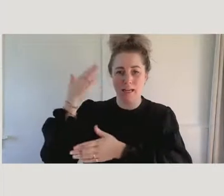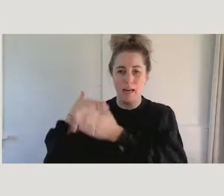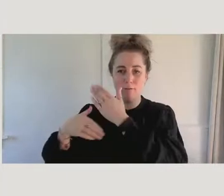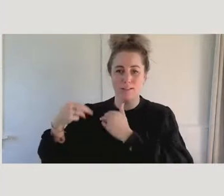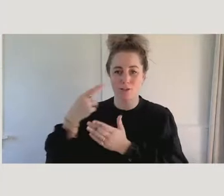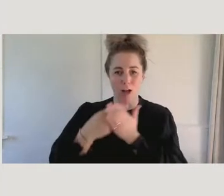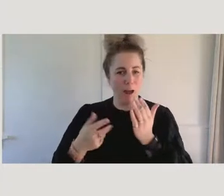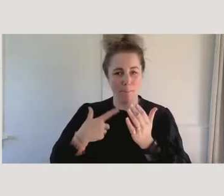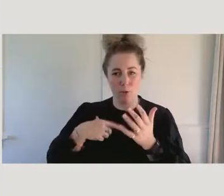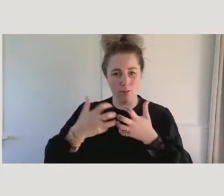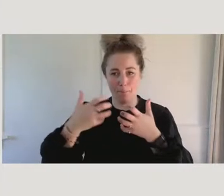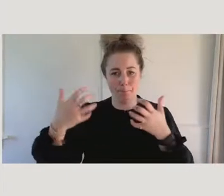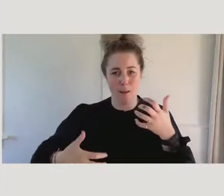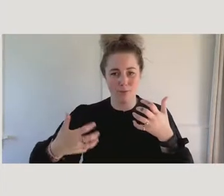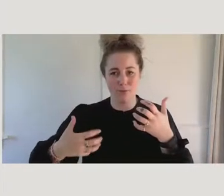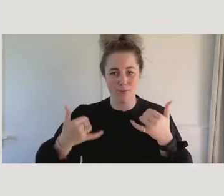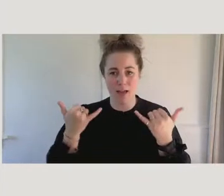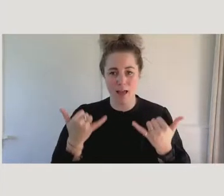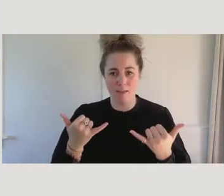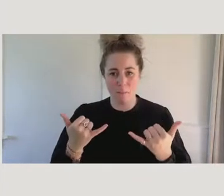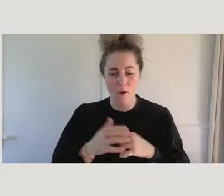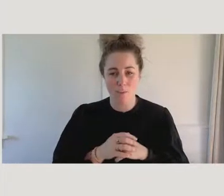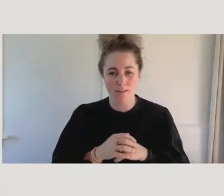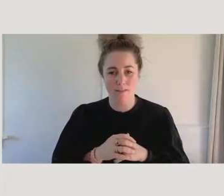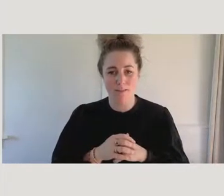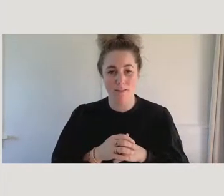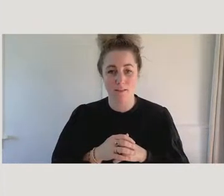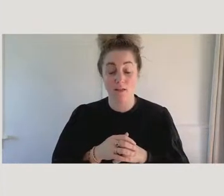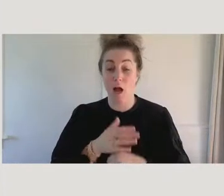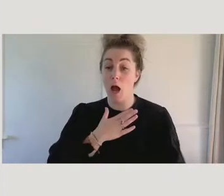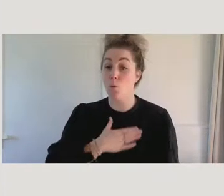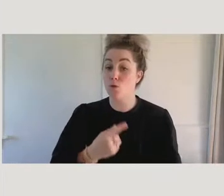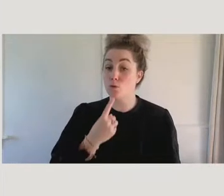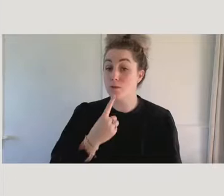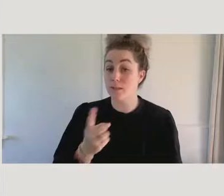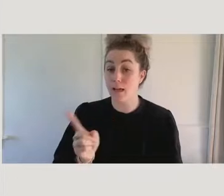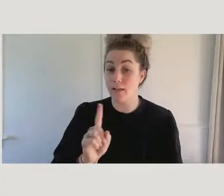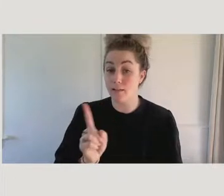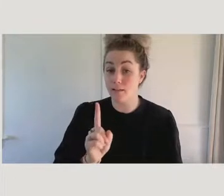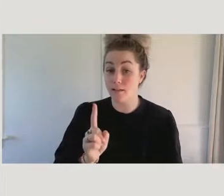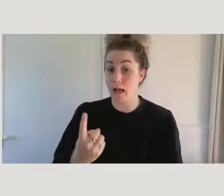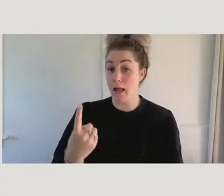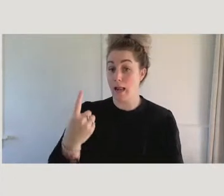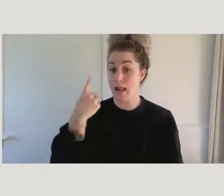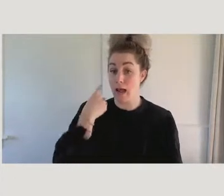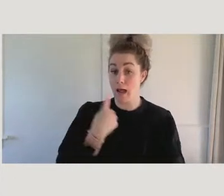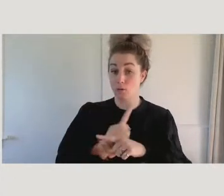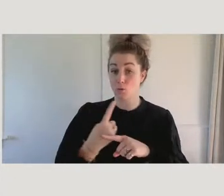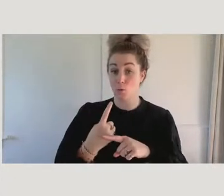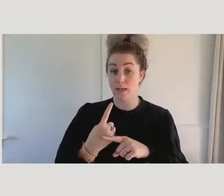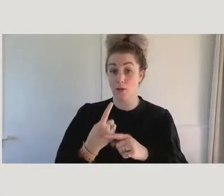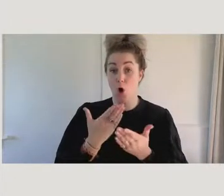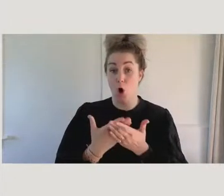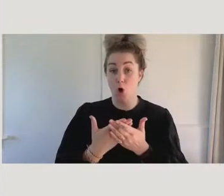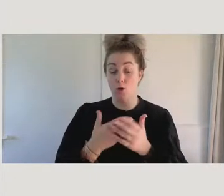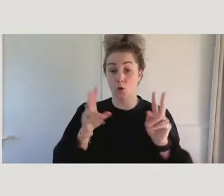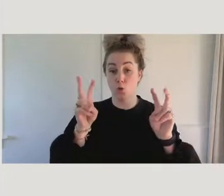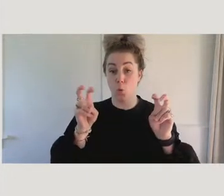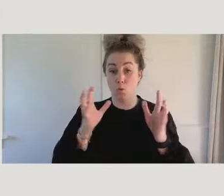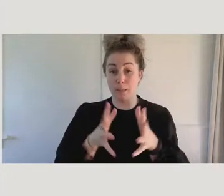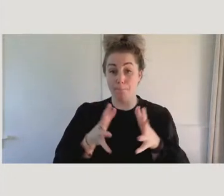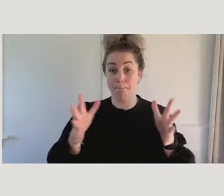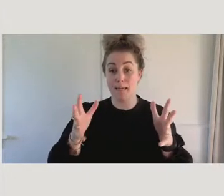Arts so I would just like to say that last week on the big idea I was